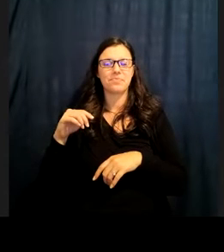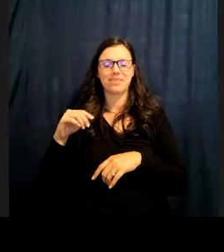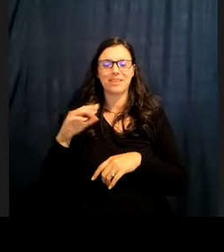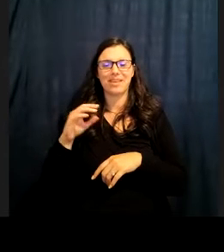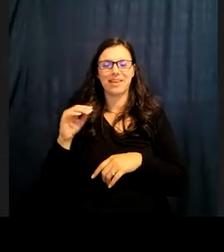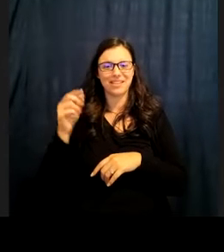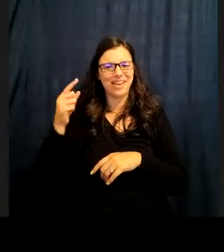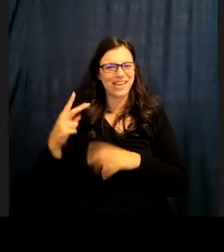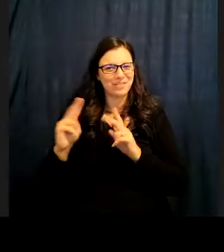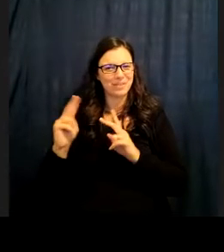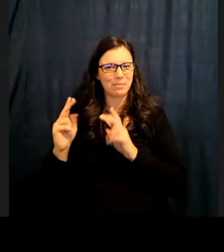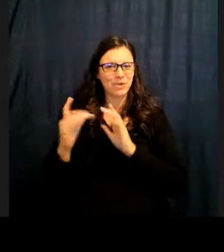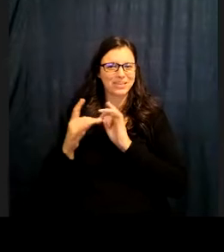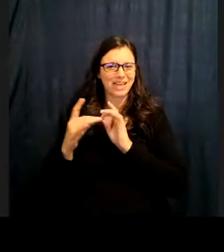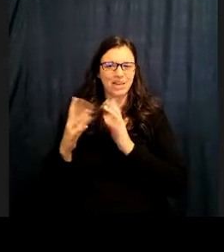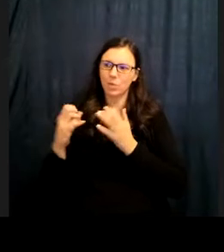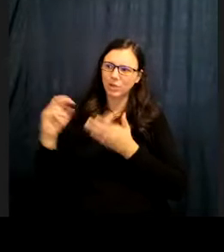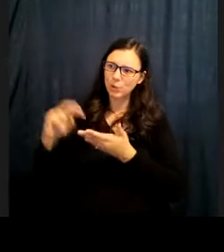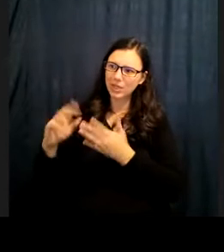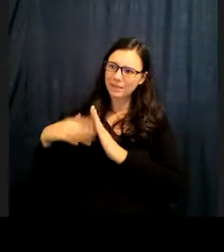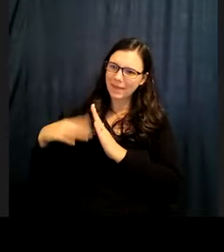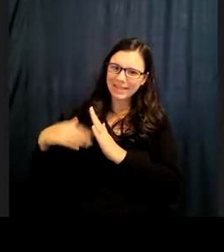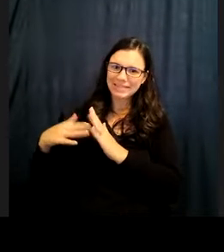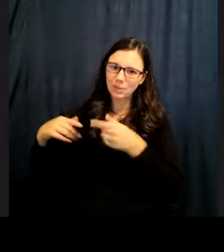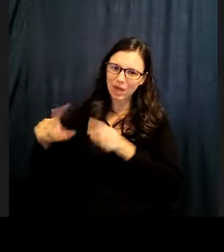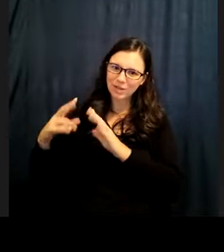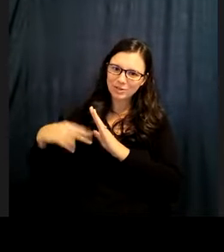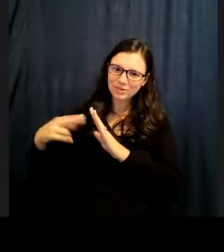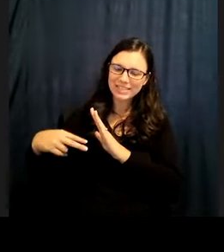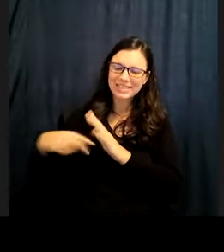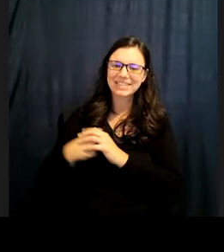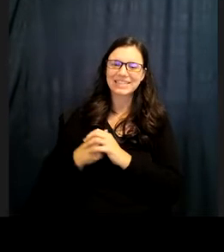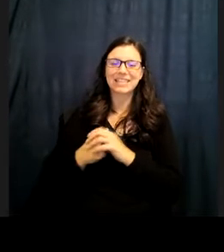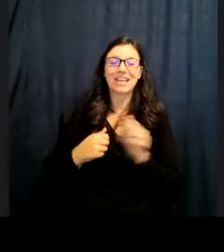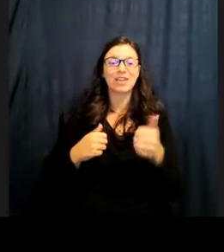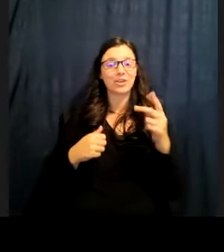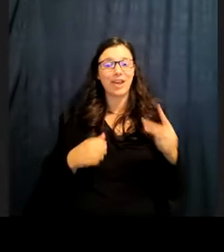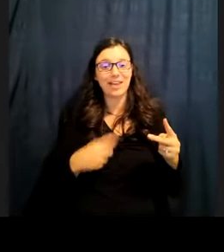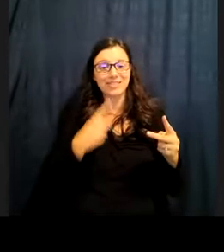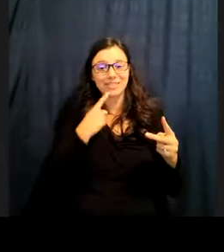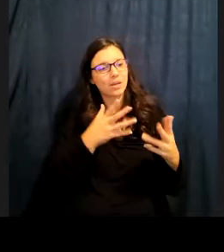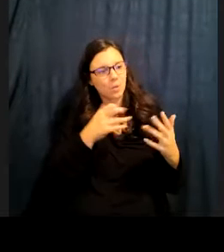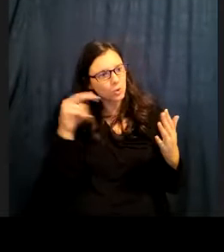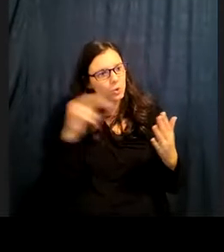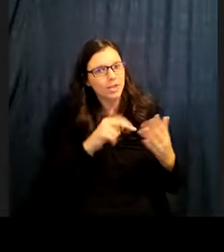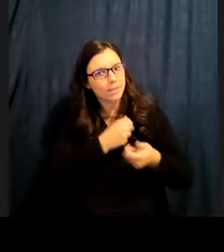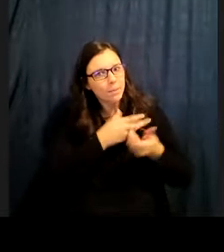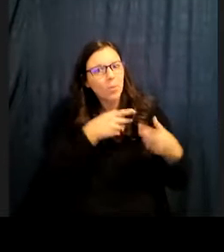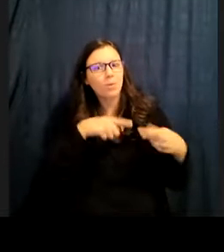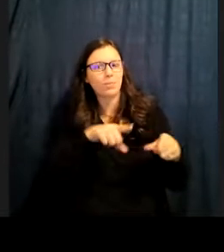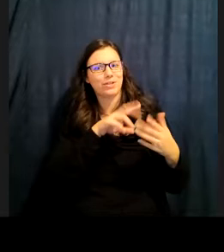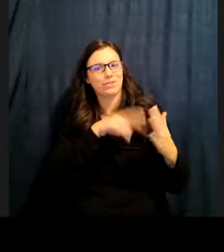Half the people were saying, we want to look at the paintings while she's reading. And the other half were saying, I want to look at the poem while she's